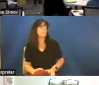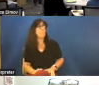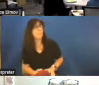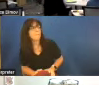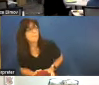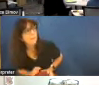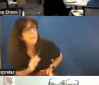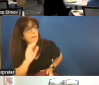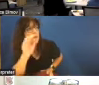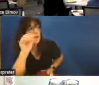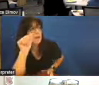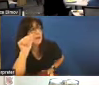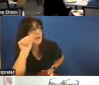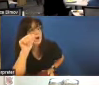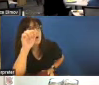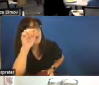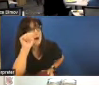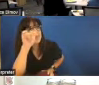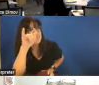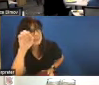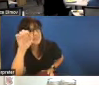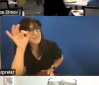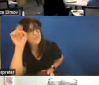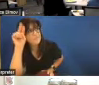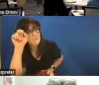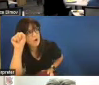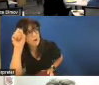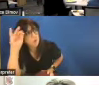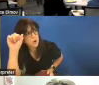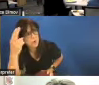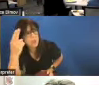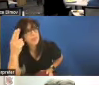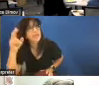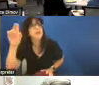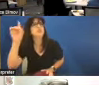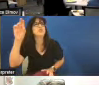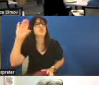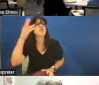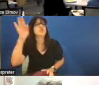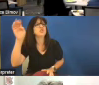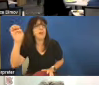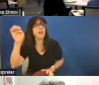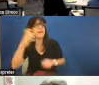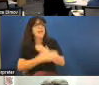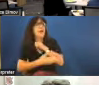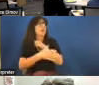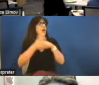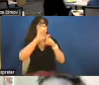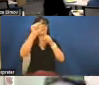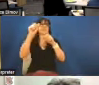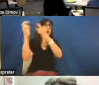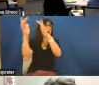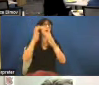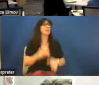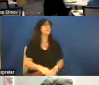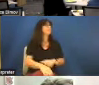So I'm Elise Farnsworth. I work mostly in Newton County. Yeah. Awesome. Online or